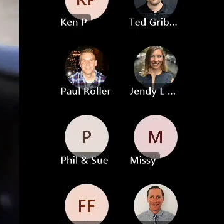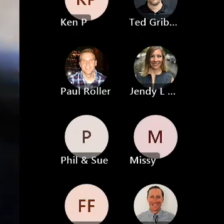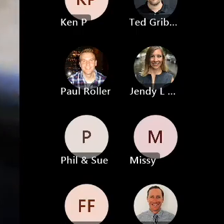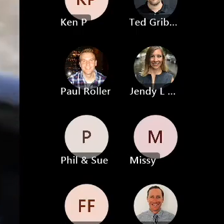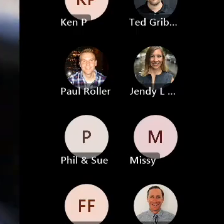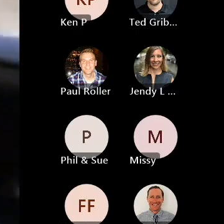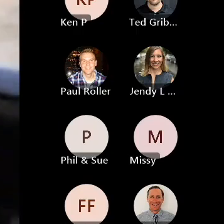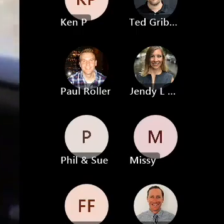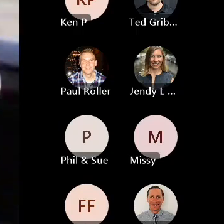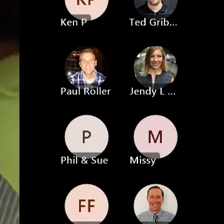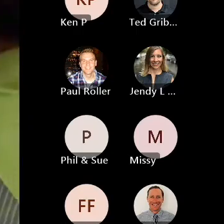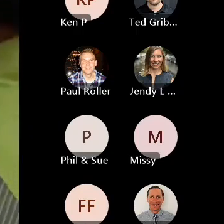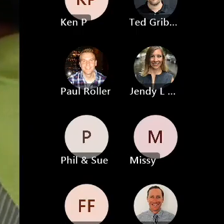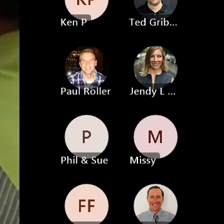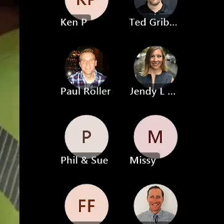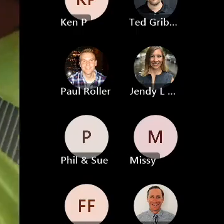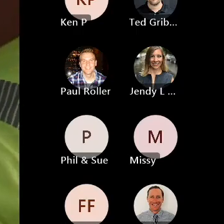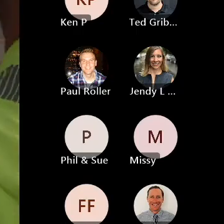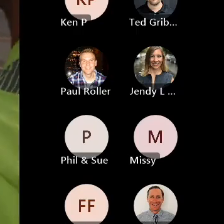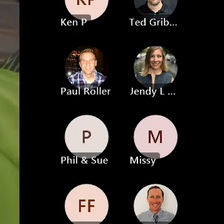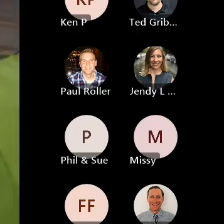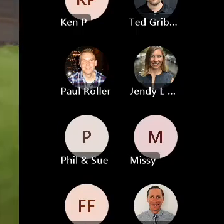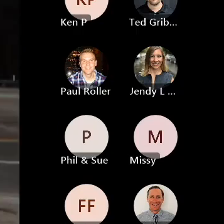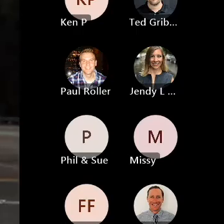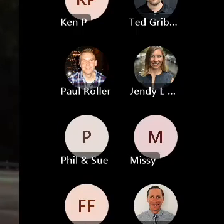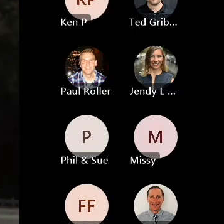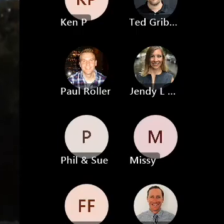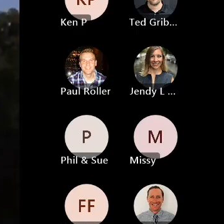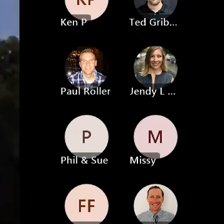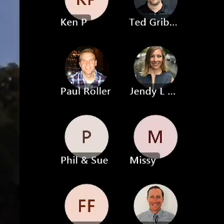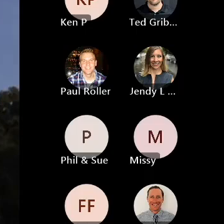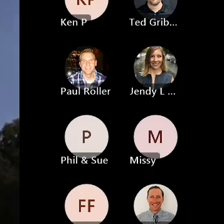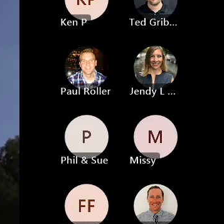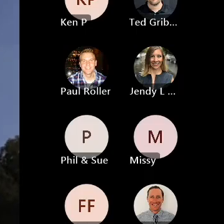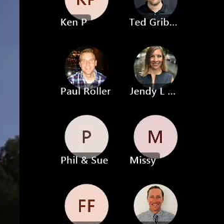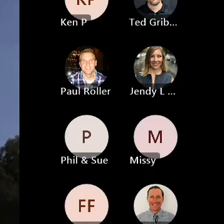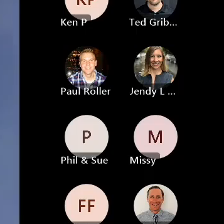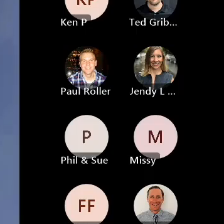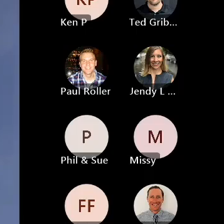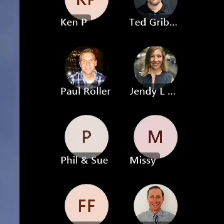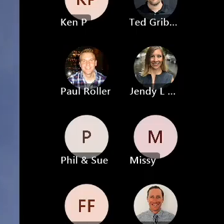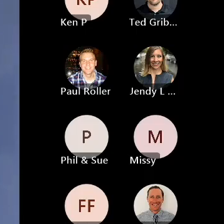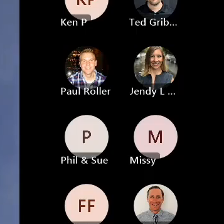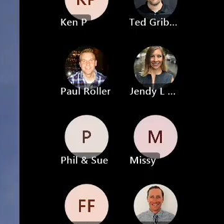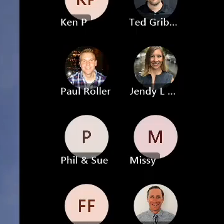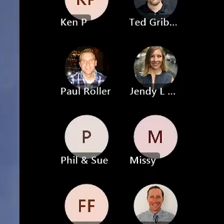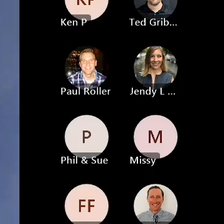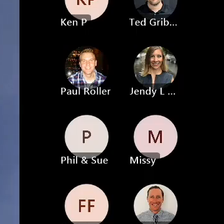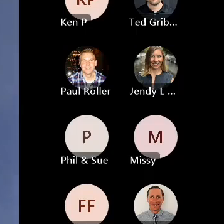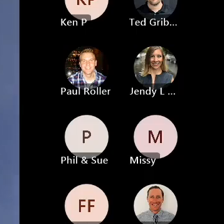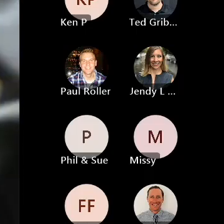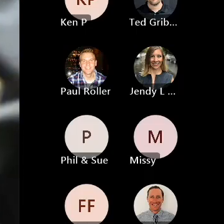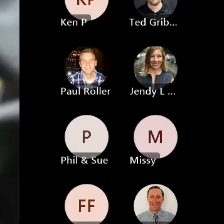not on. Well, there's a period of time that we're doing these post patrols, and the post patrol requires us to